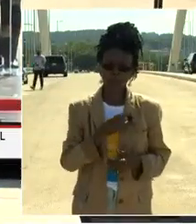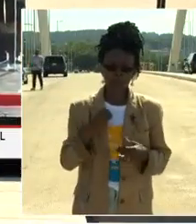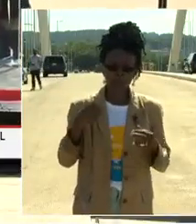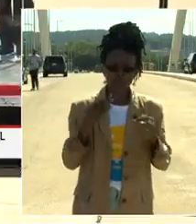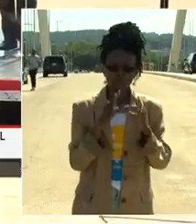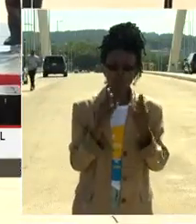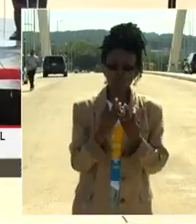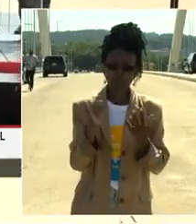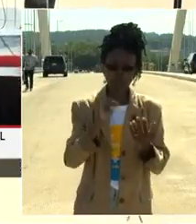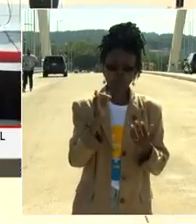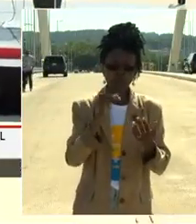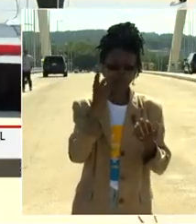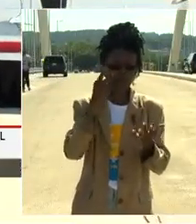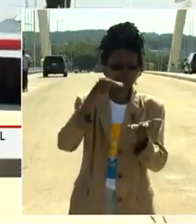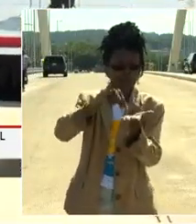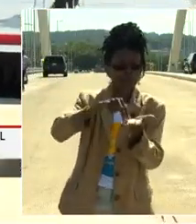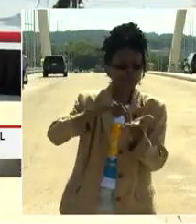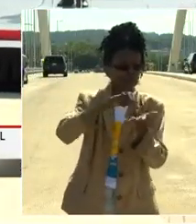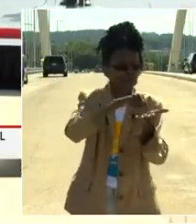Thank you.